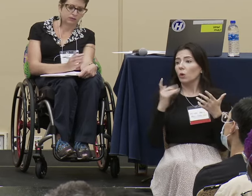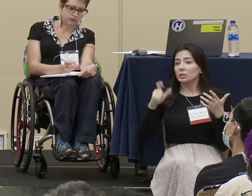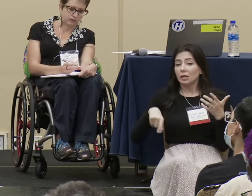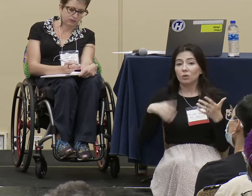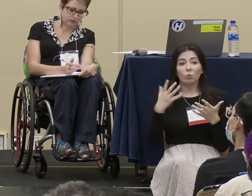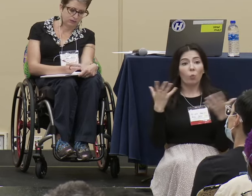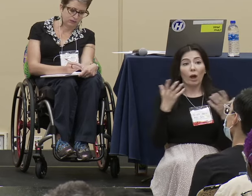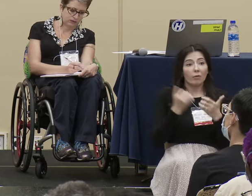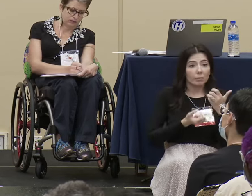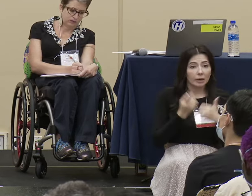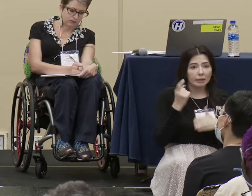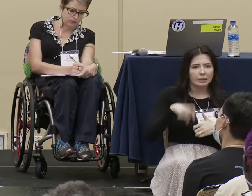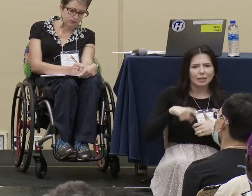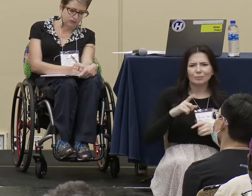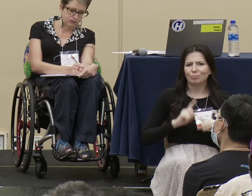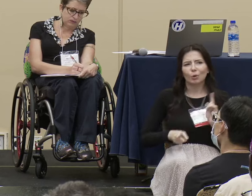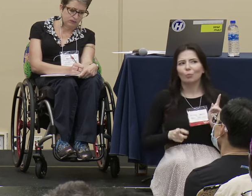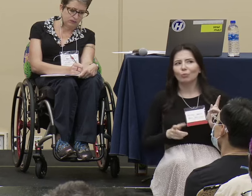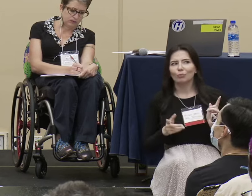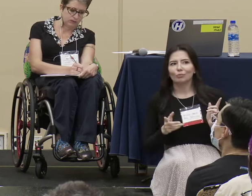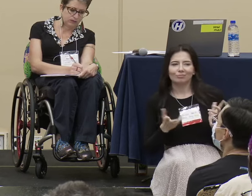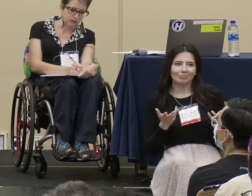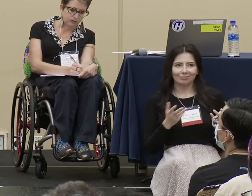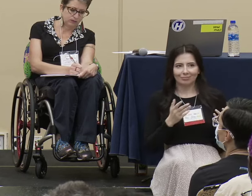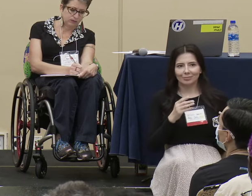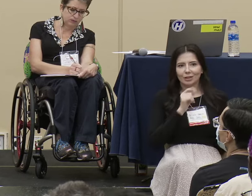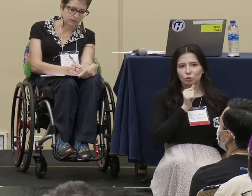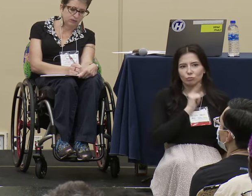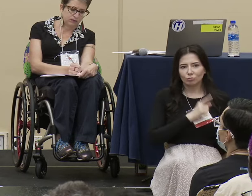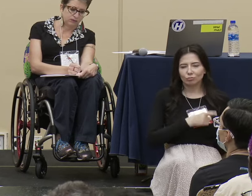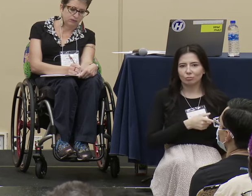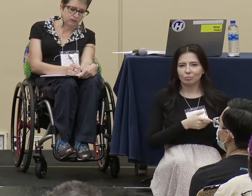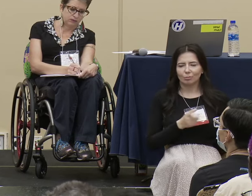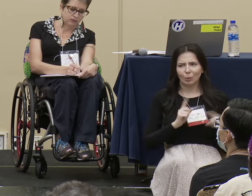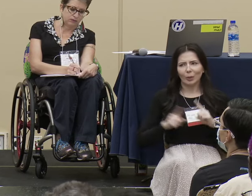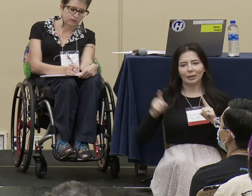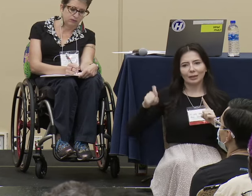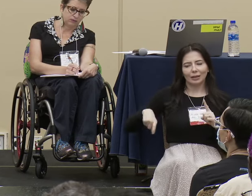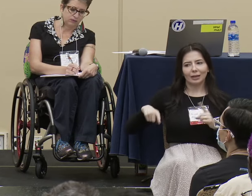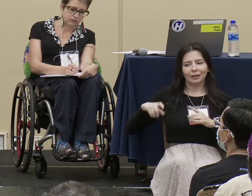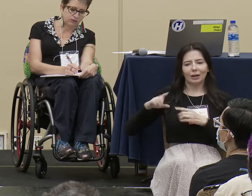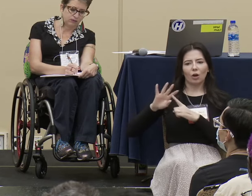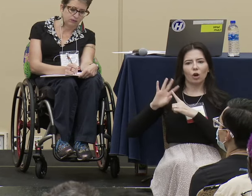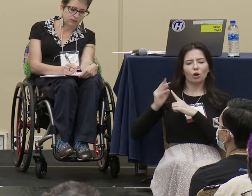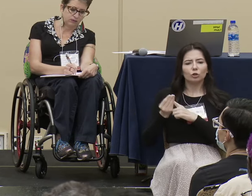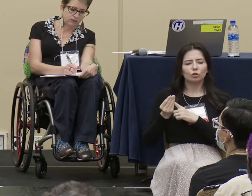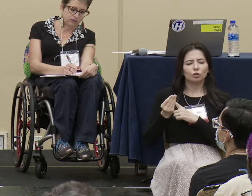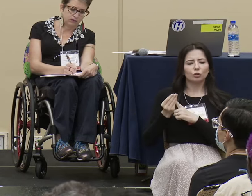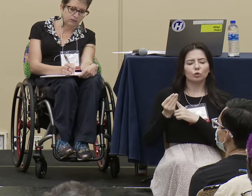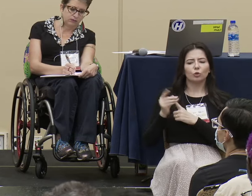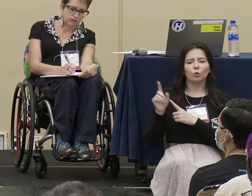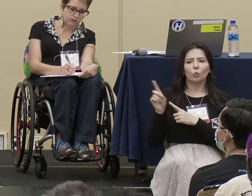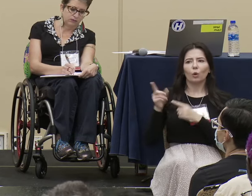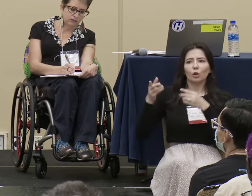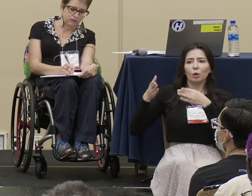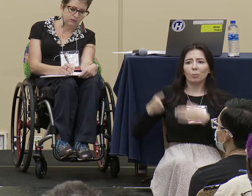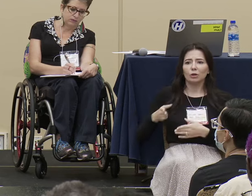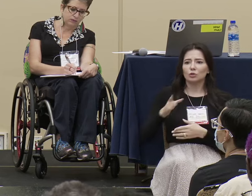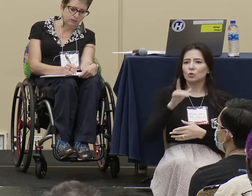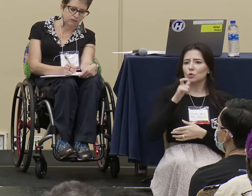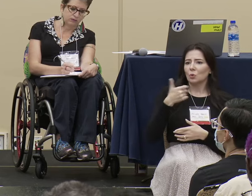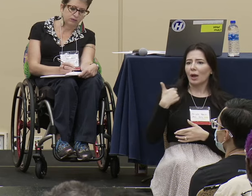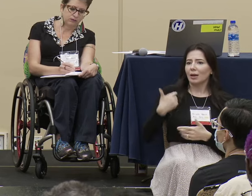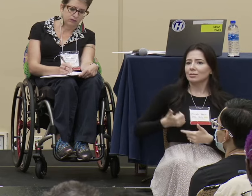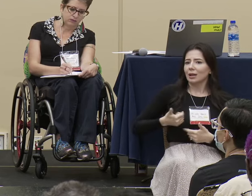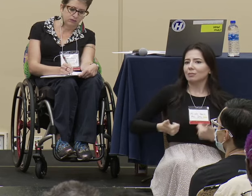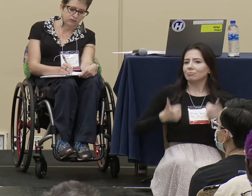what we really need is a culture where the person who has the lived experience is the